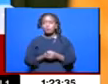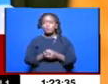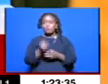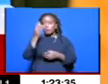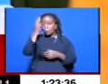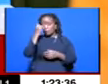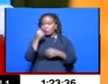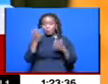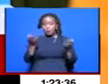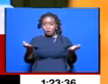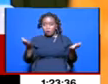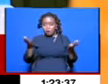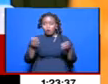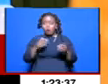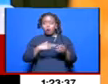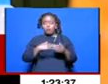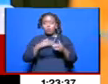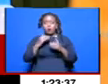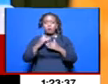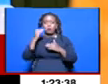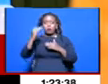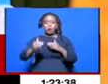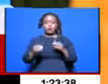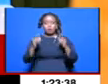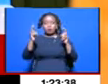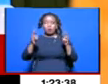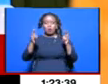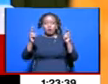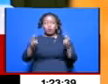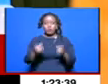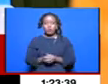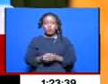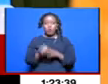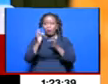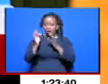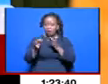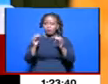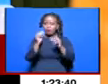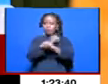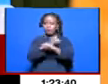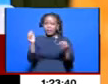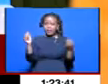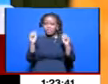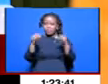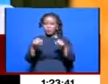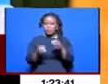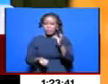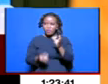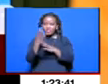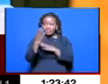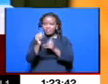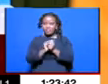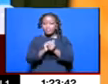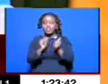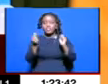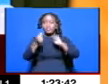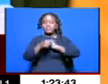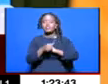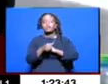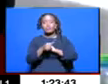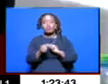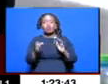me to the next issue, whether the president can initiate changes or amendments to the